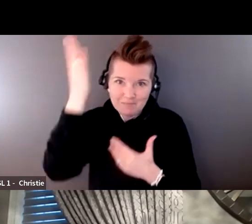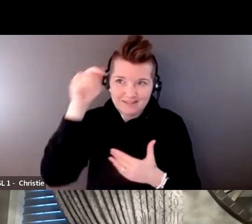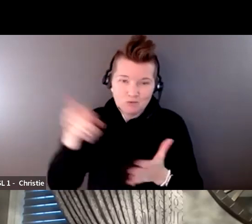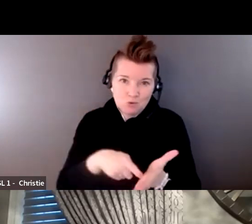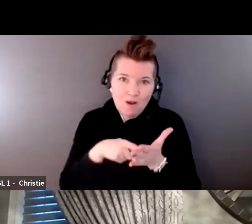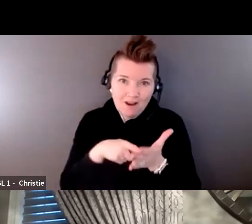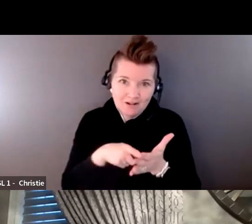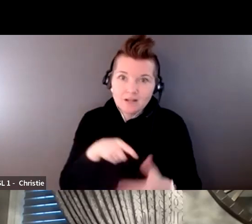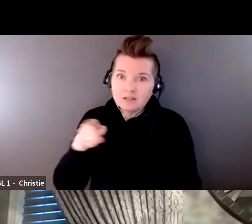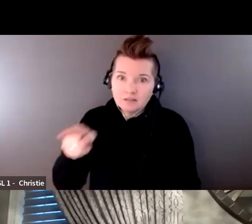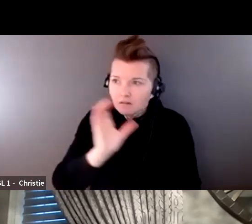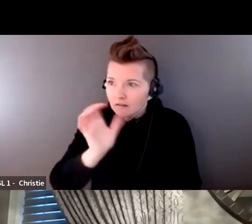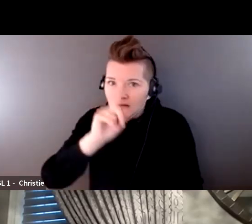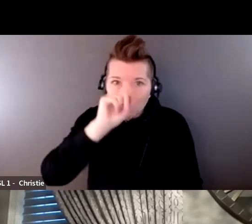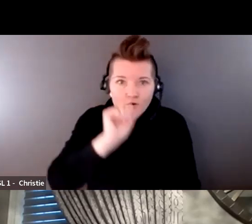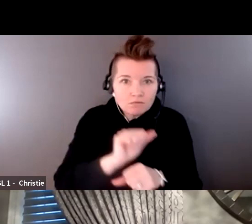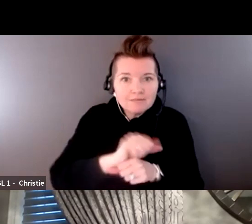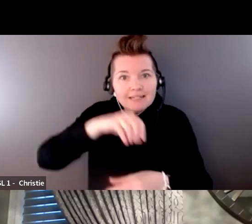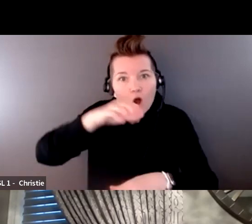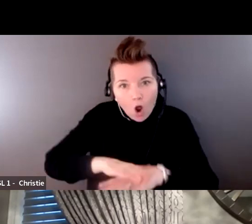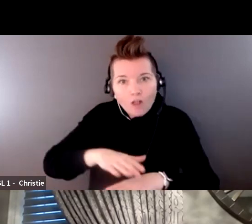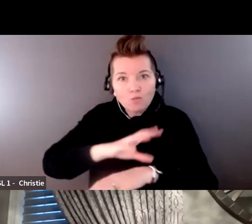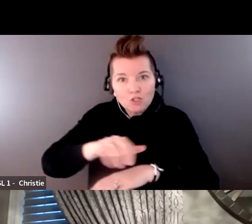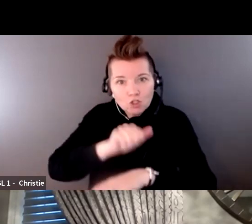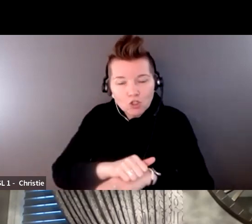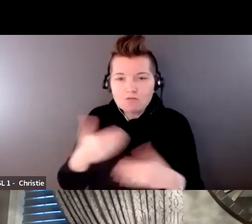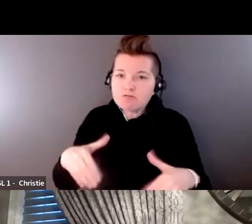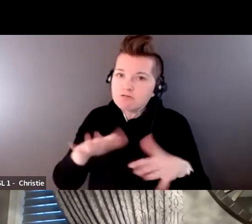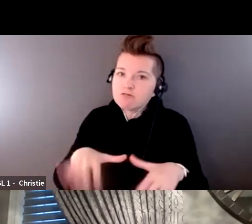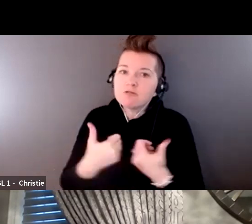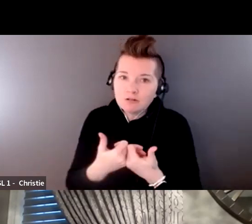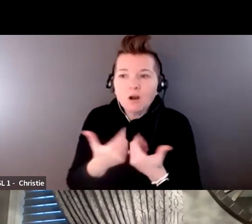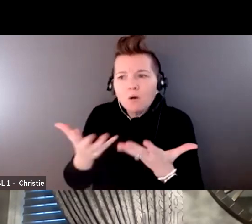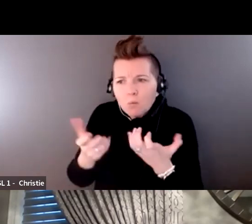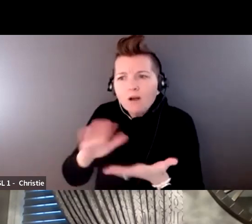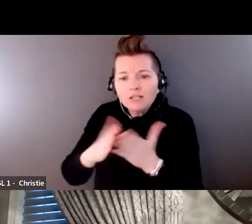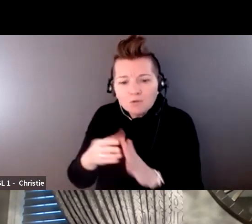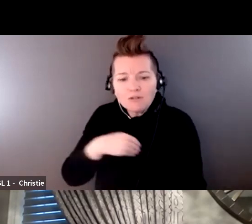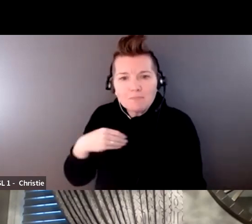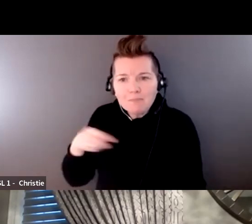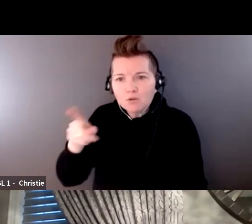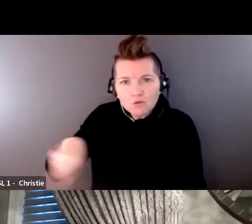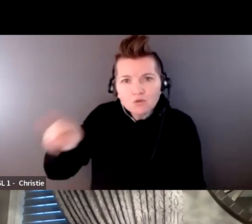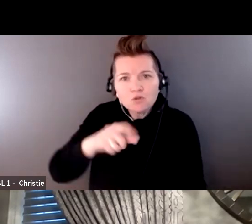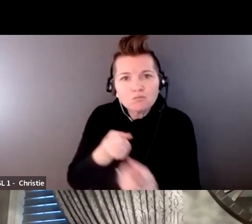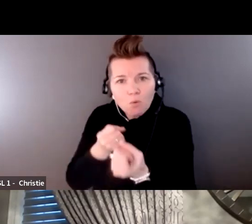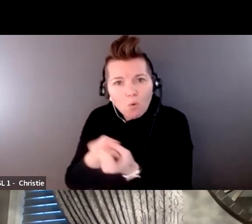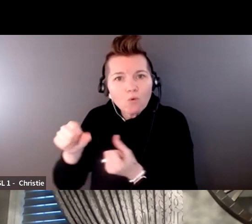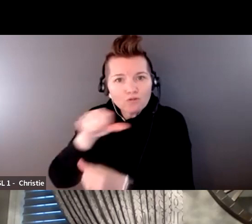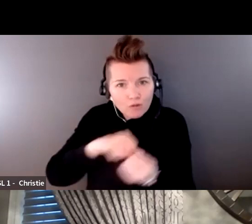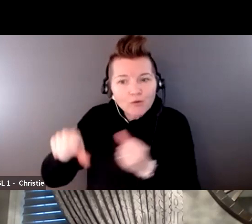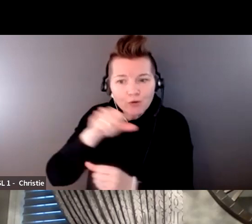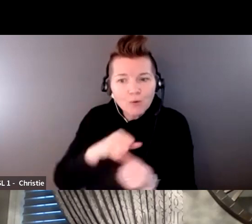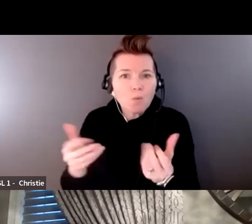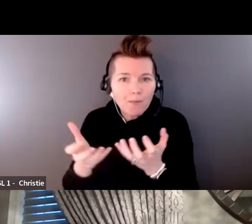is finding employment within the community so that we could have community members helping us the whole way along. And